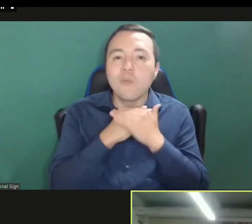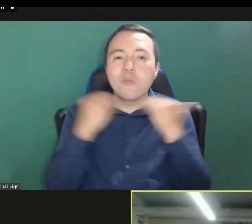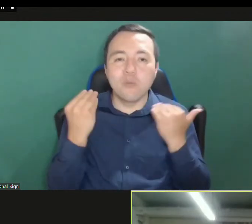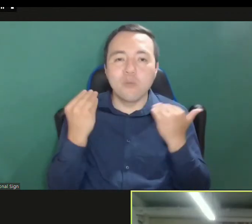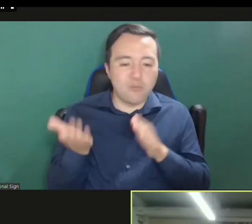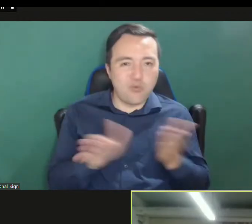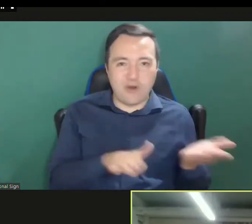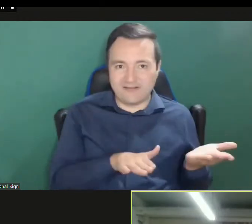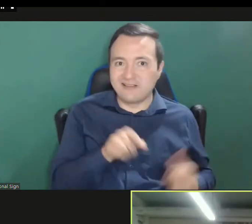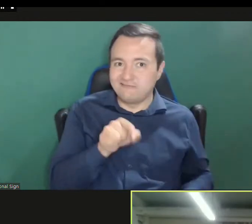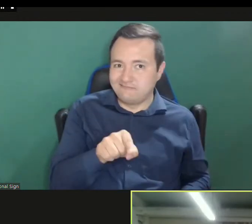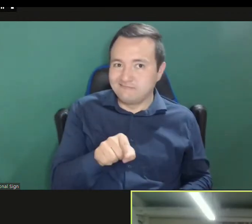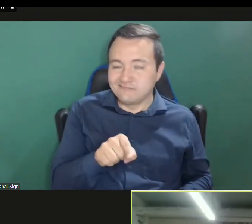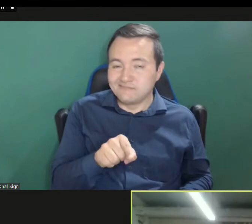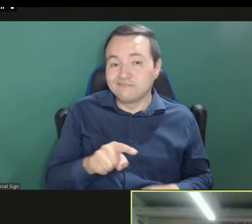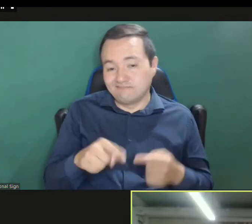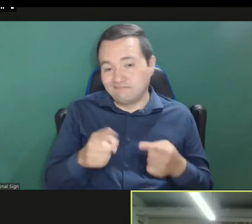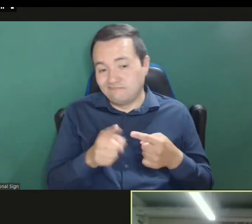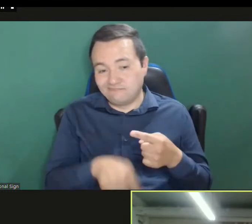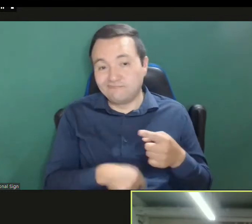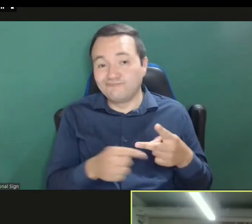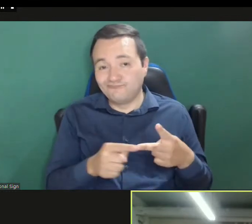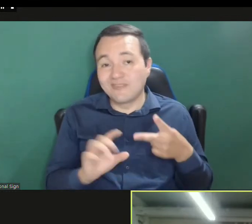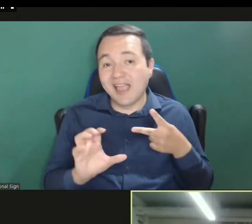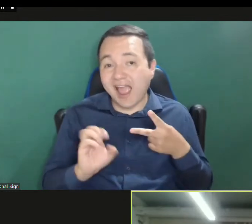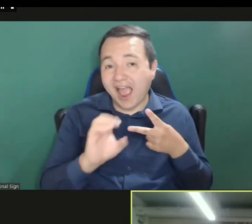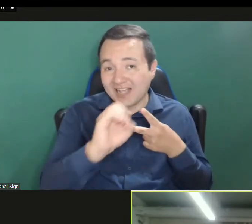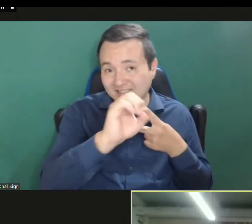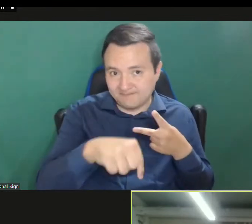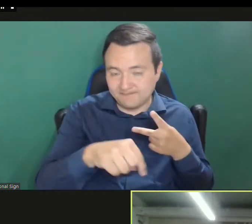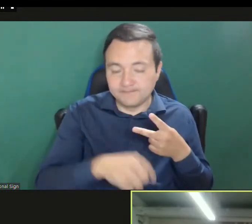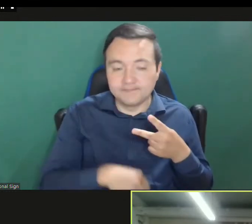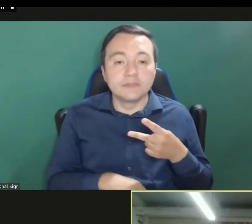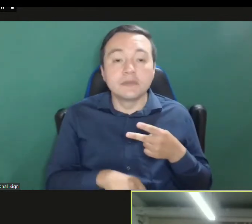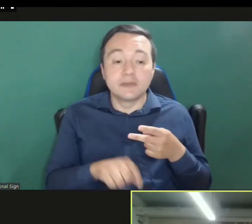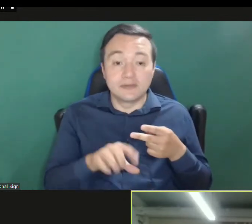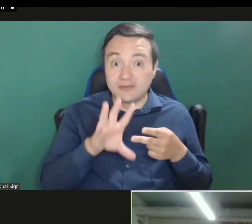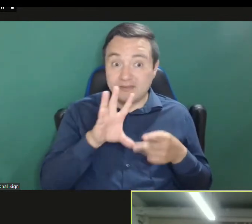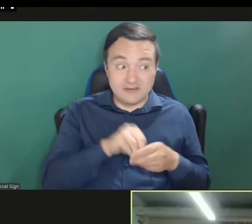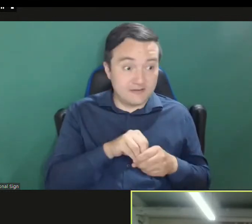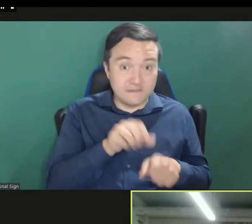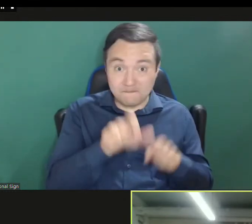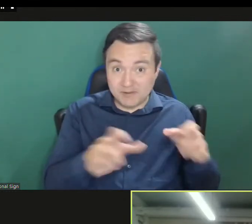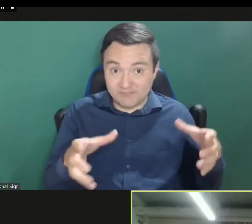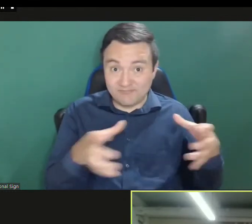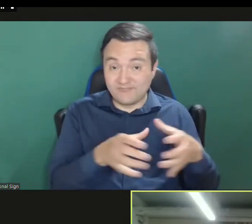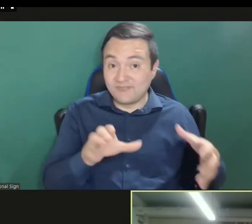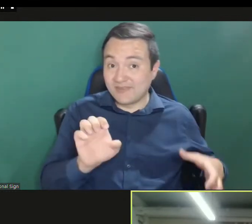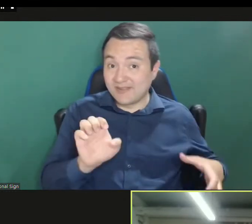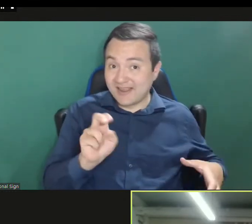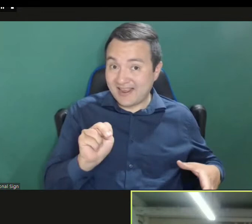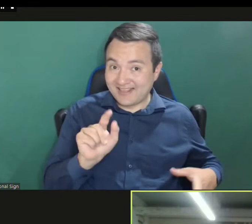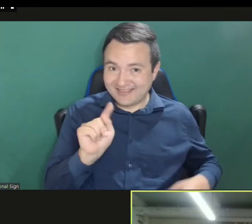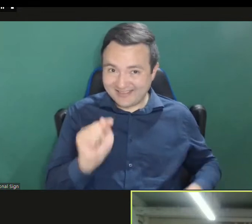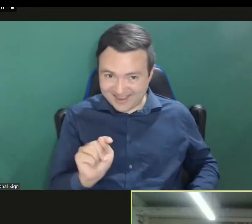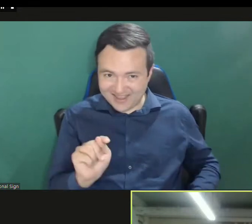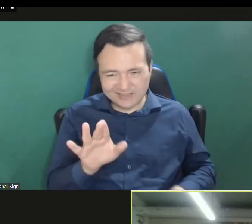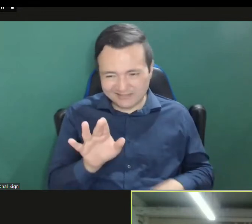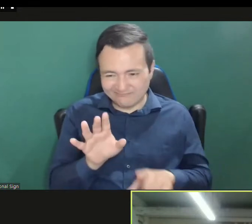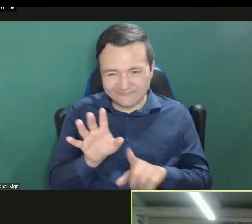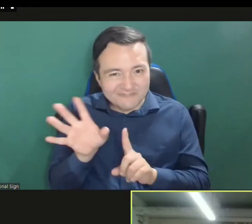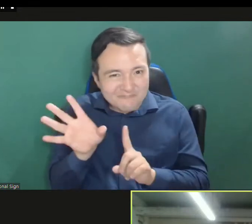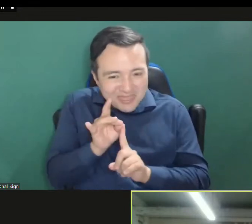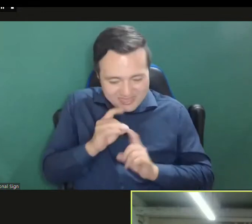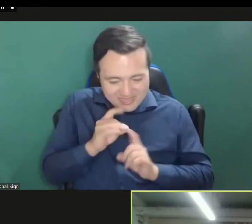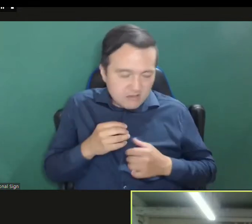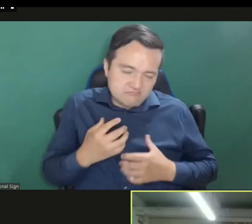get COVID-19. They are more likely to develop severe disease and are unfortunately more likely to